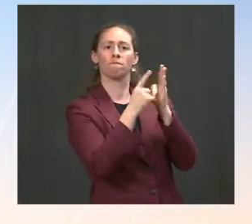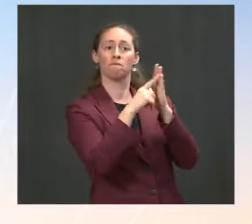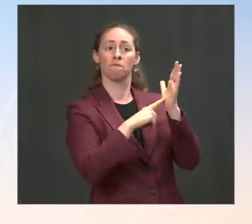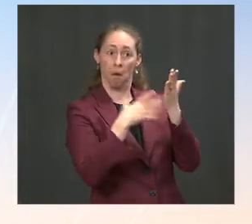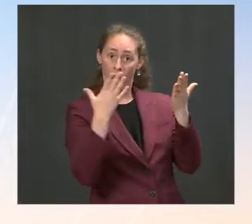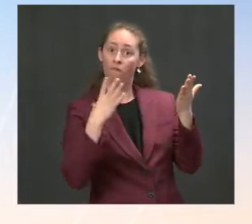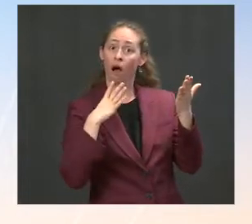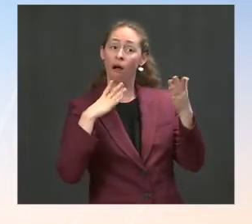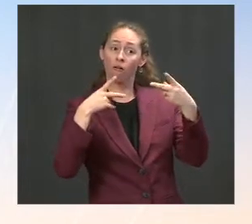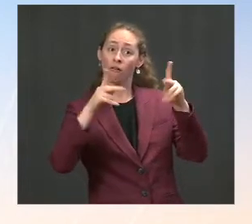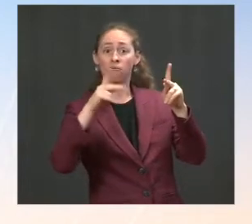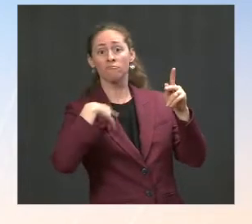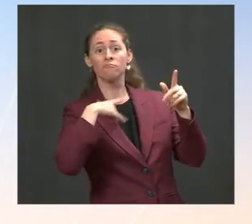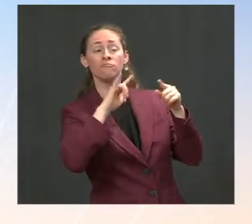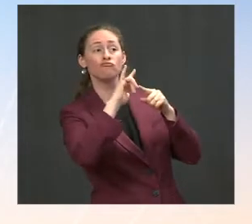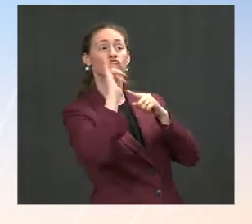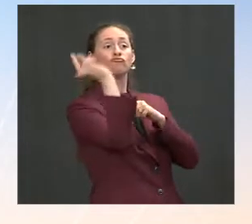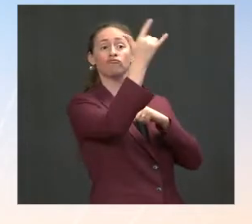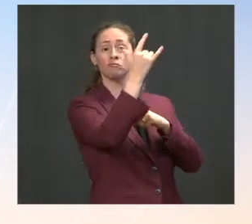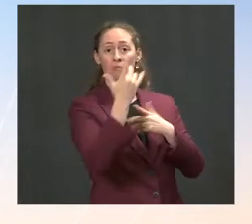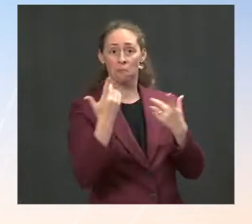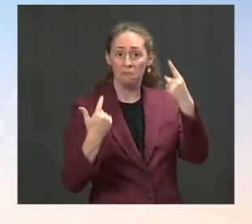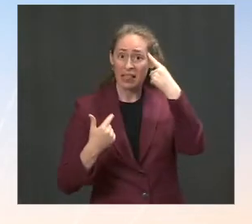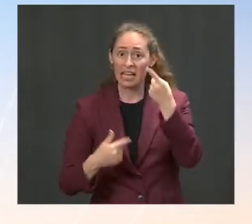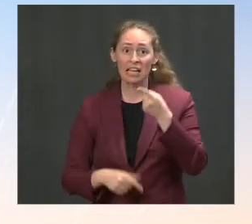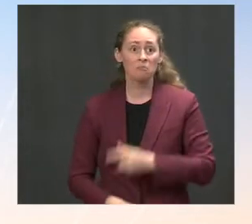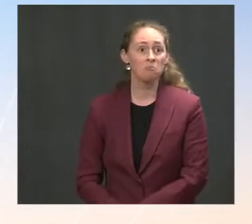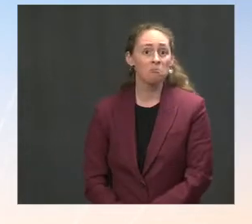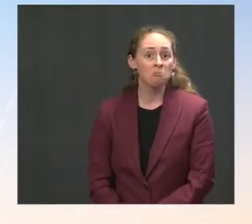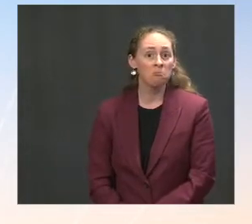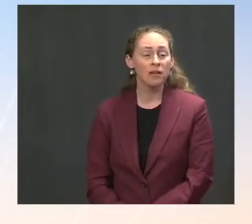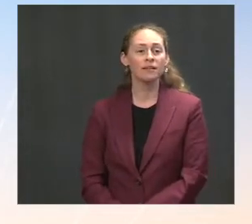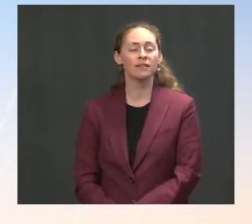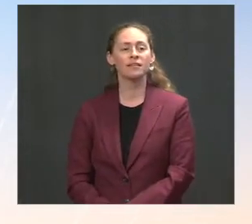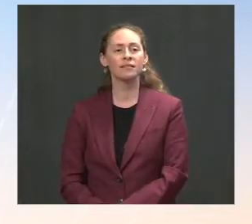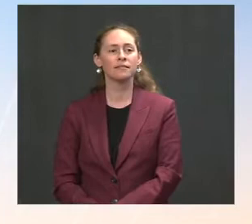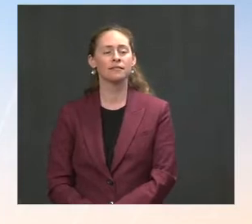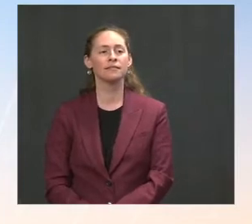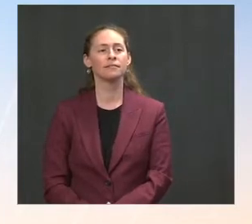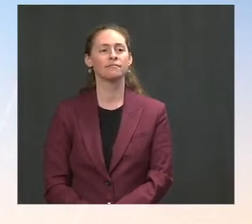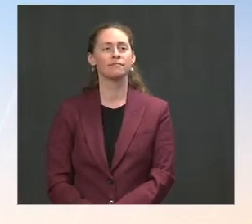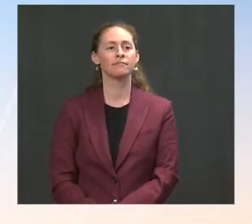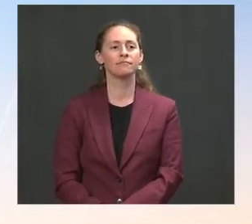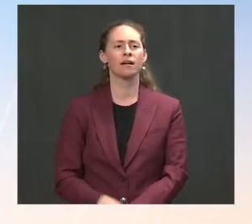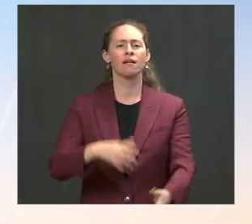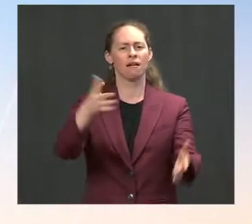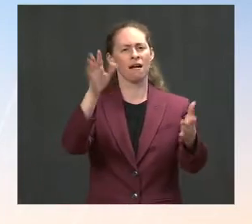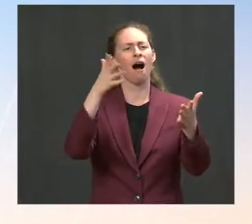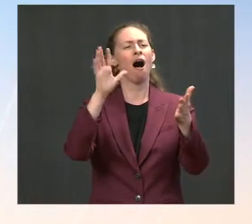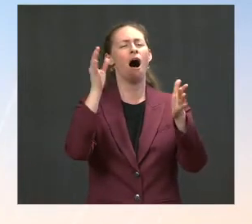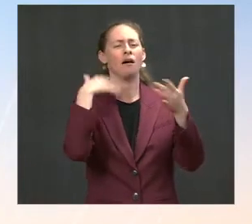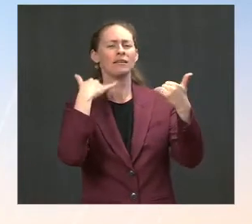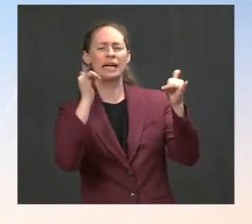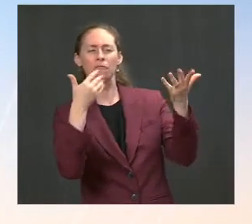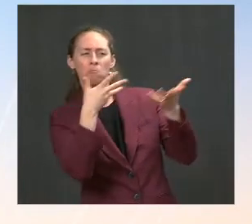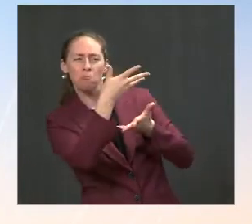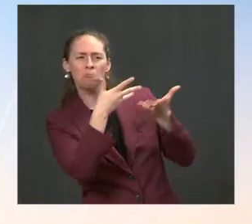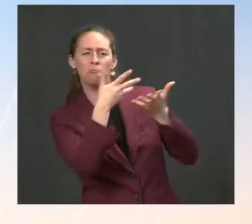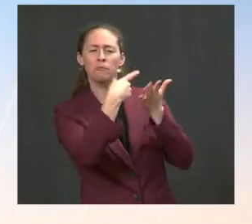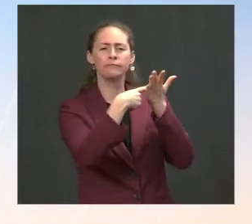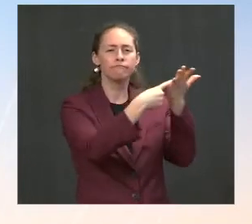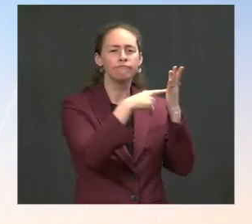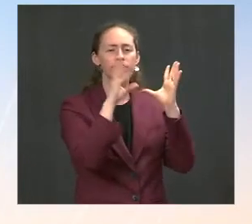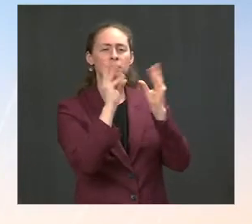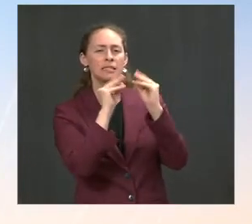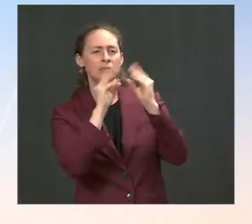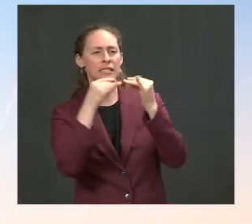everyone vaccinated that they possibly can. I would say first that there are ongoing working groups that are having discussions about